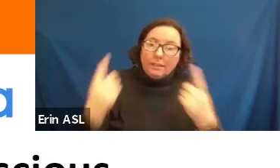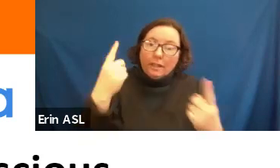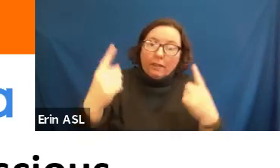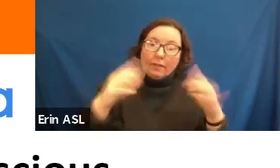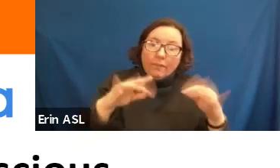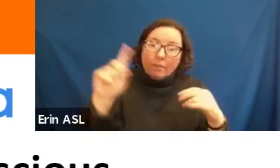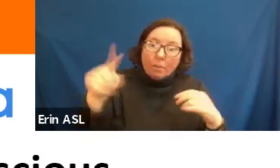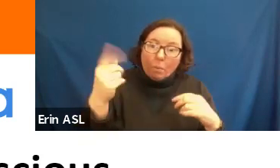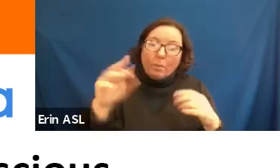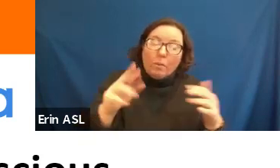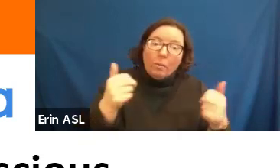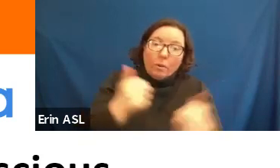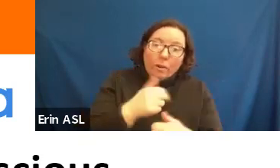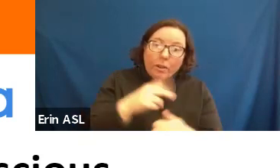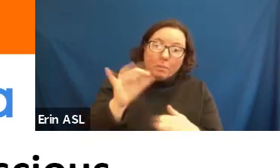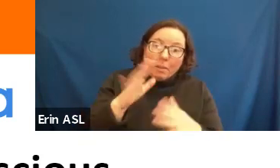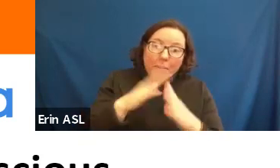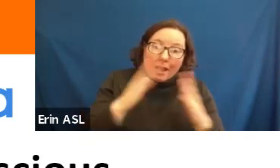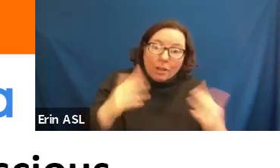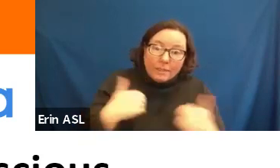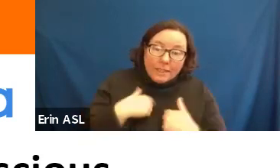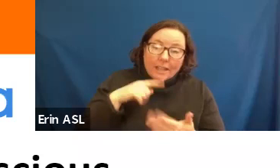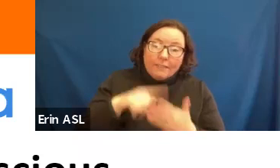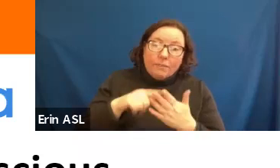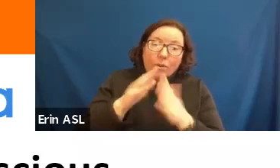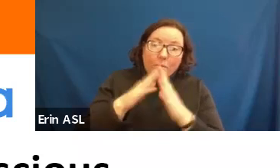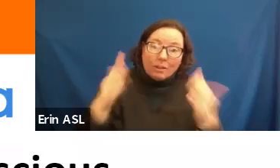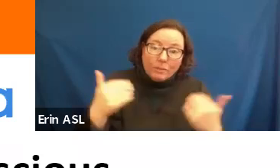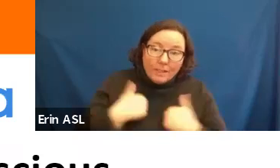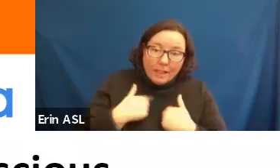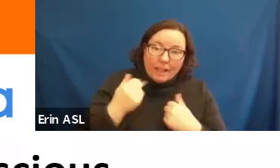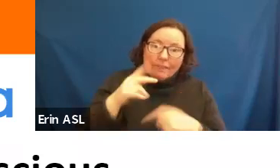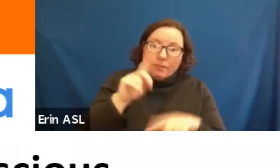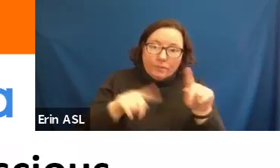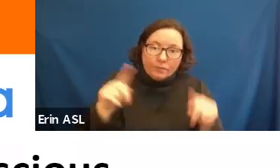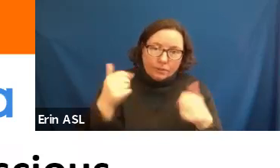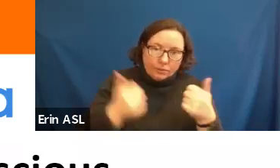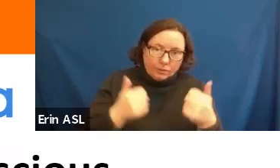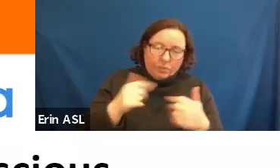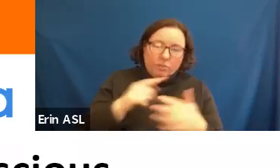or subsidized public housing. Those are examples of race neutral.